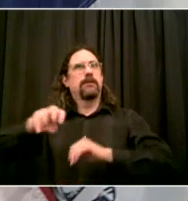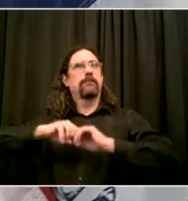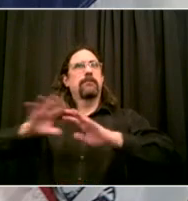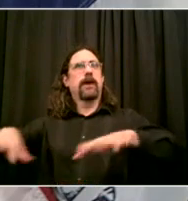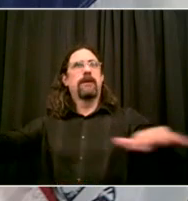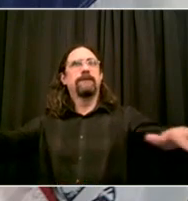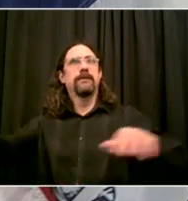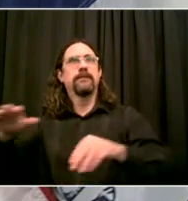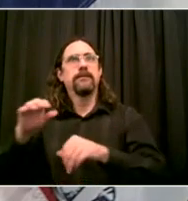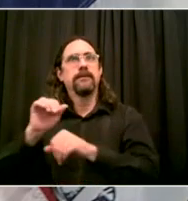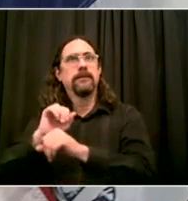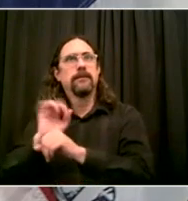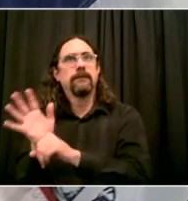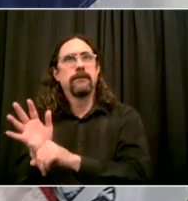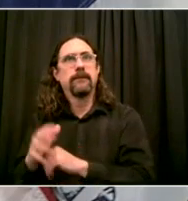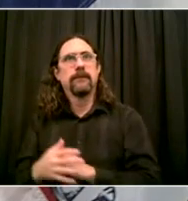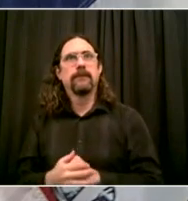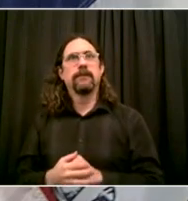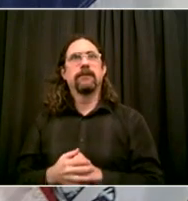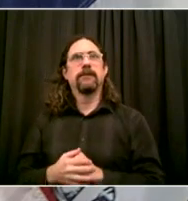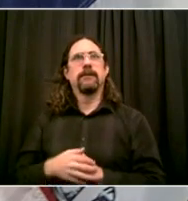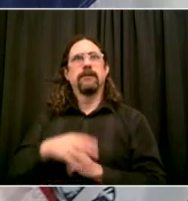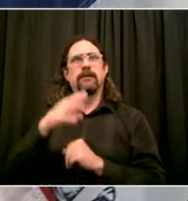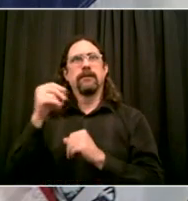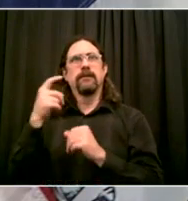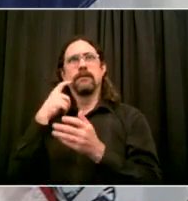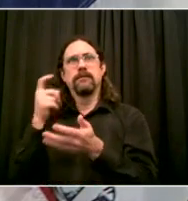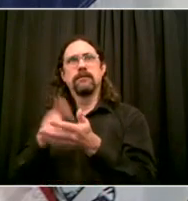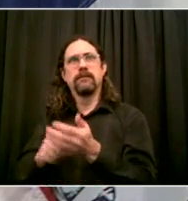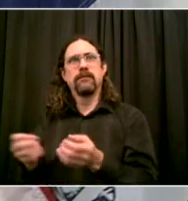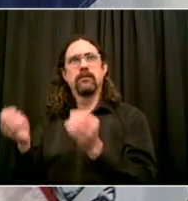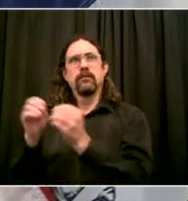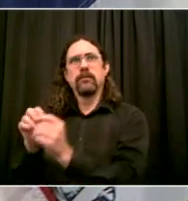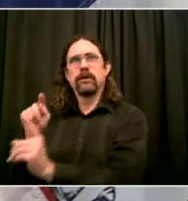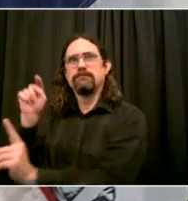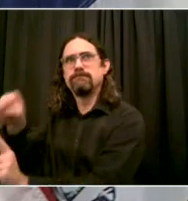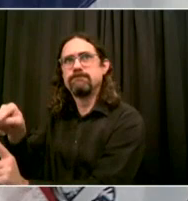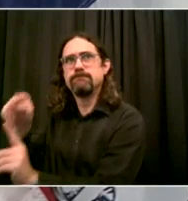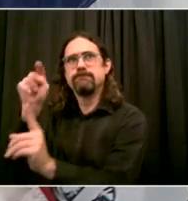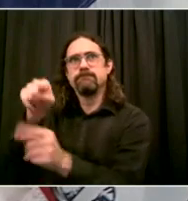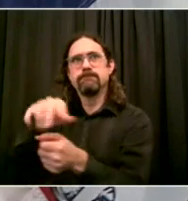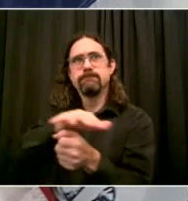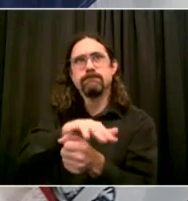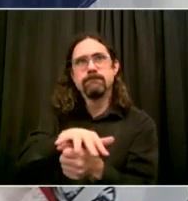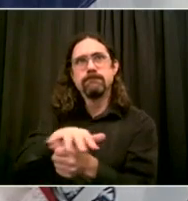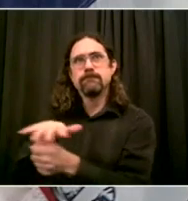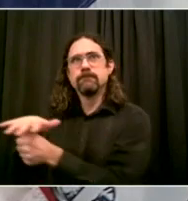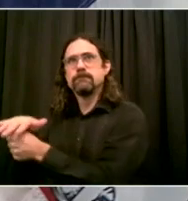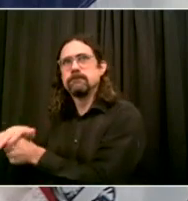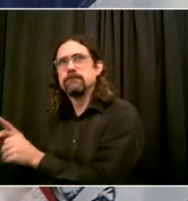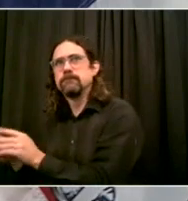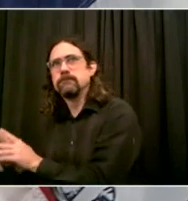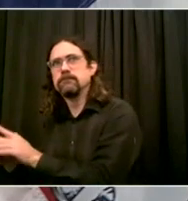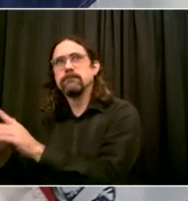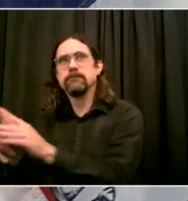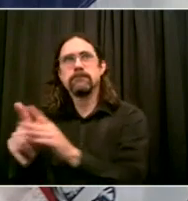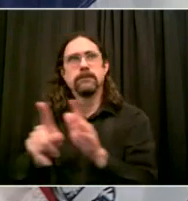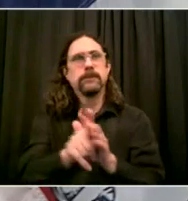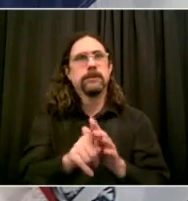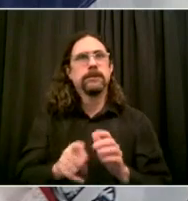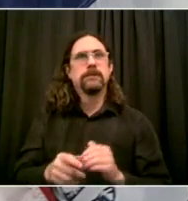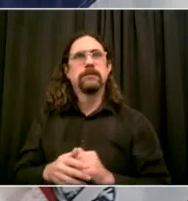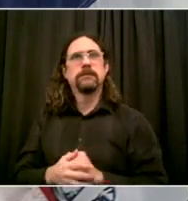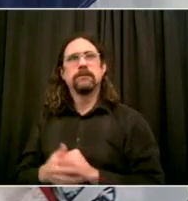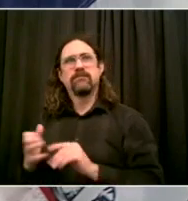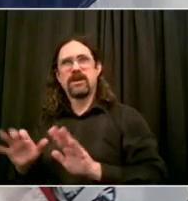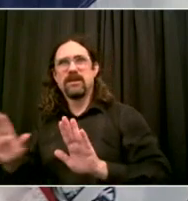there was a crackdown on parts of the reopening. Can you say what you have in mind in terms of scaling back the reopening